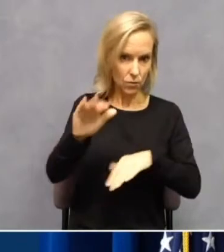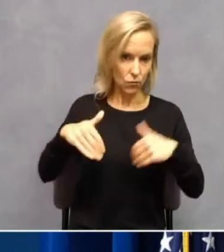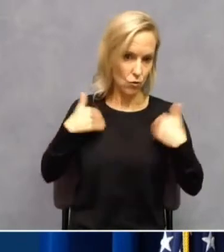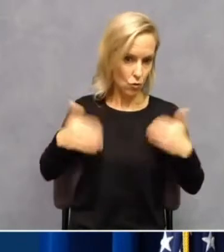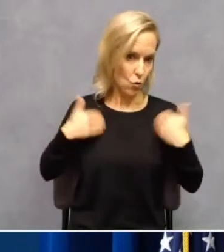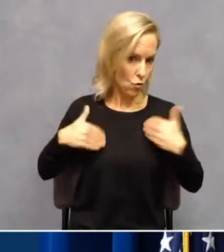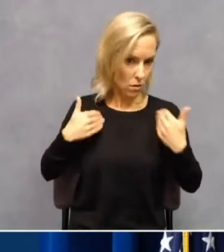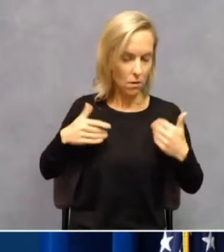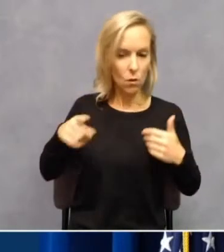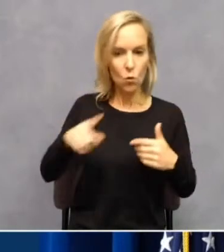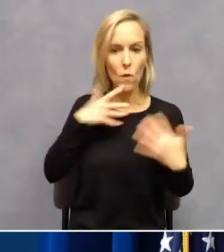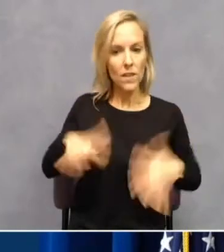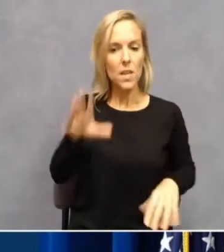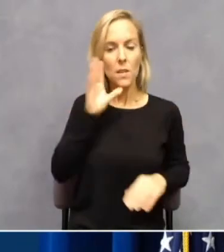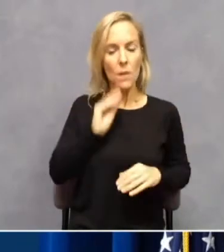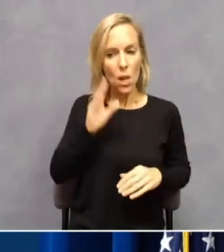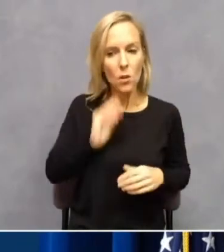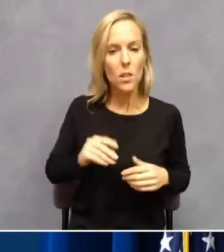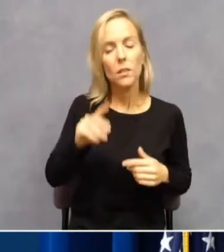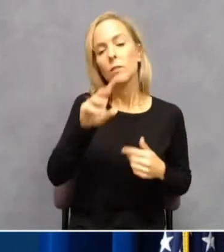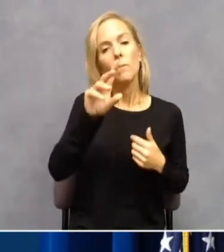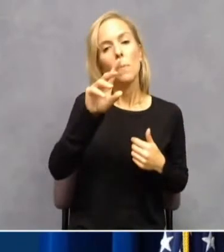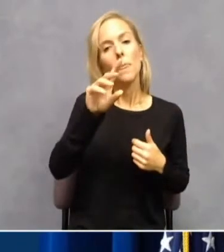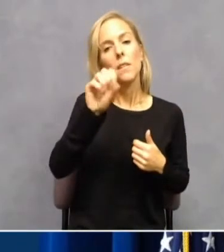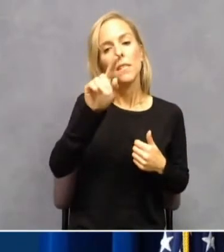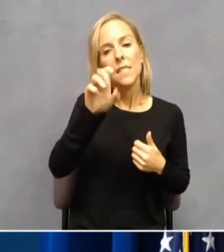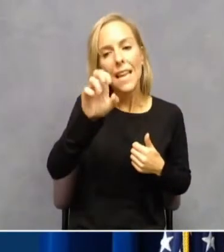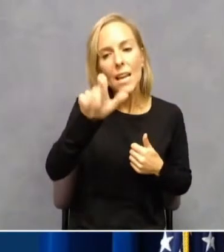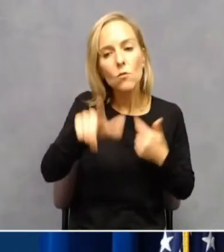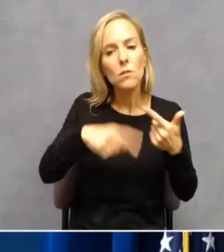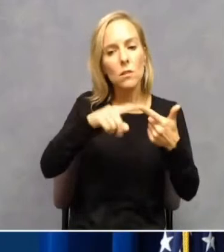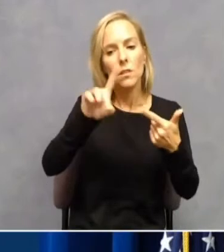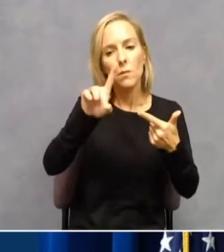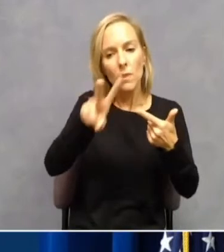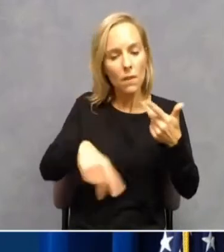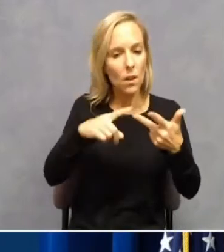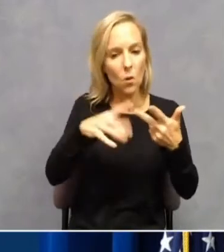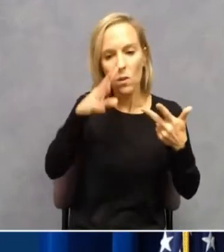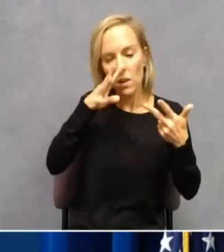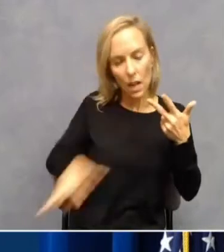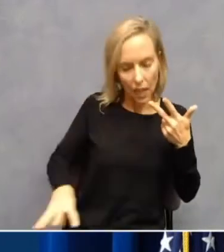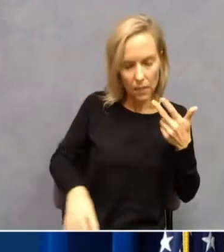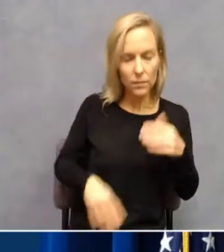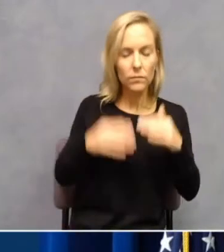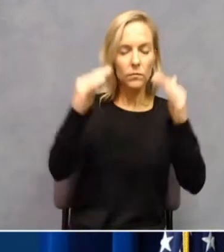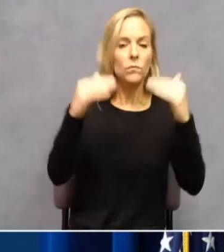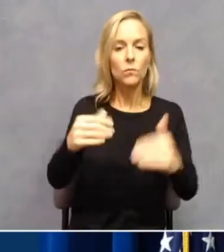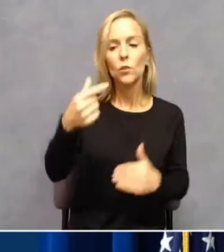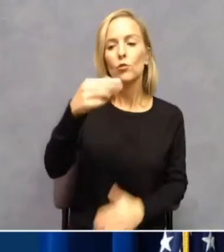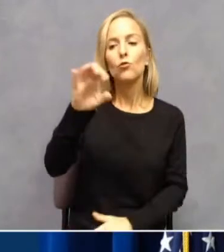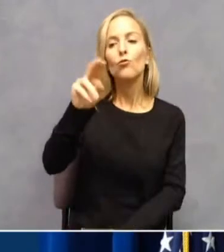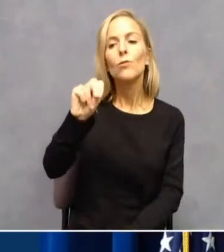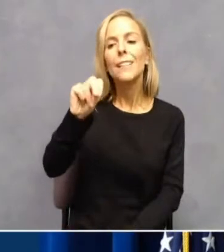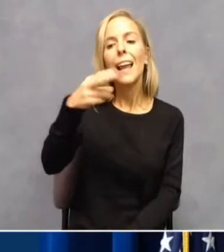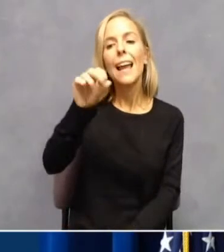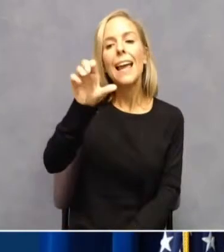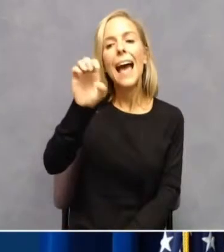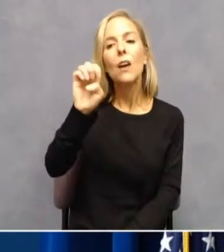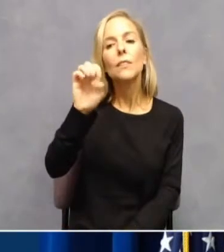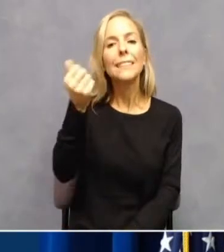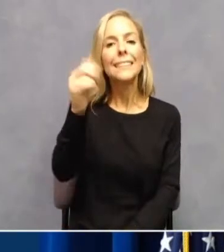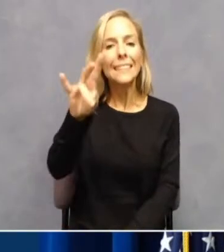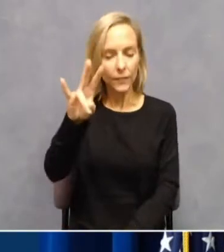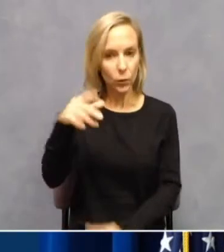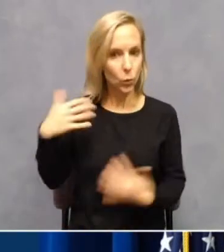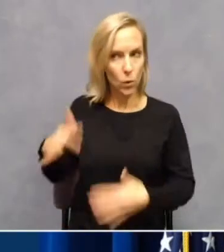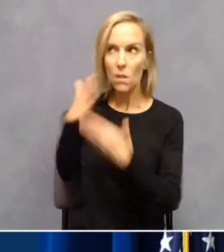sexual, domestic violence, or neglect. And Greenhouse 17. Thanks to VOCA funding, they have been able to